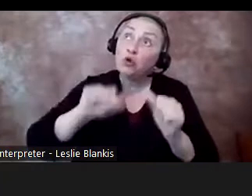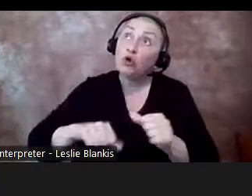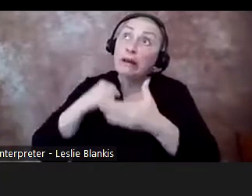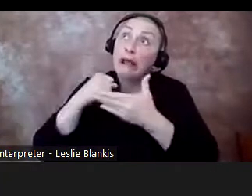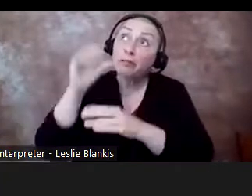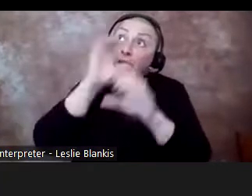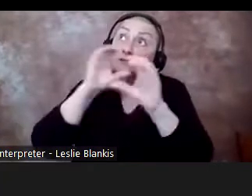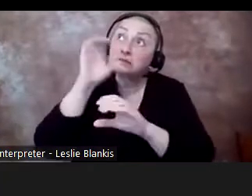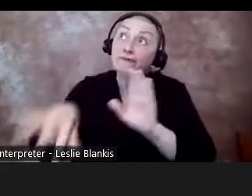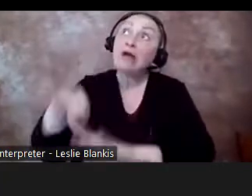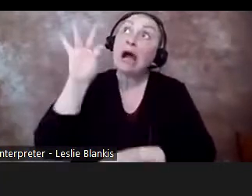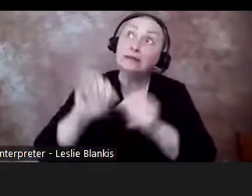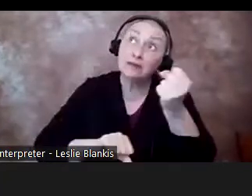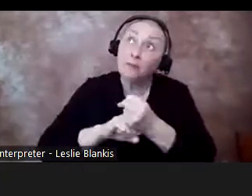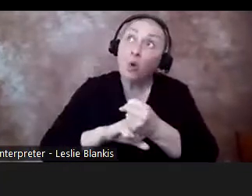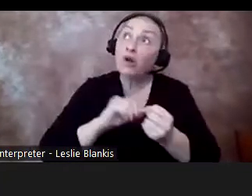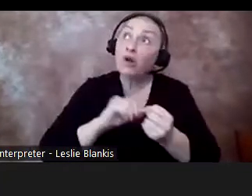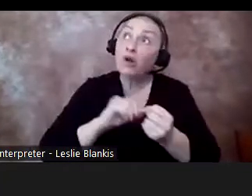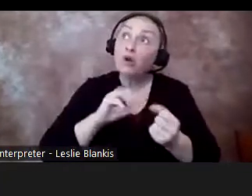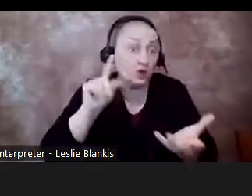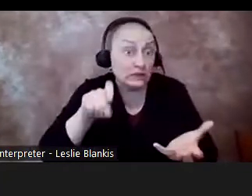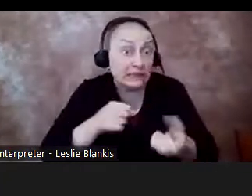support, or if you're needing support, any